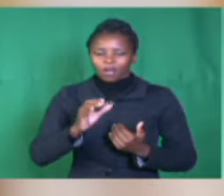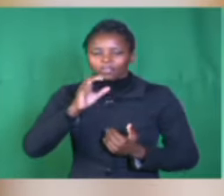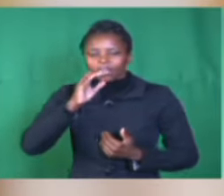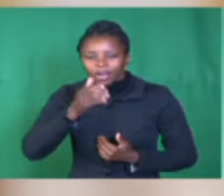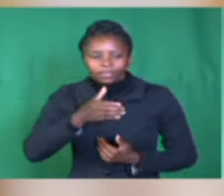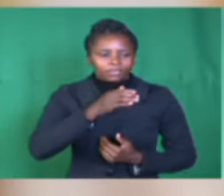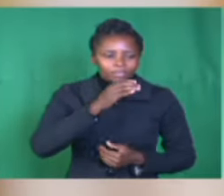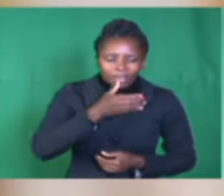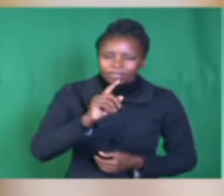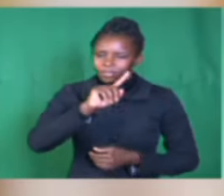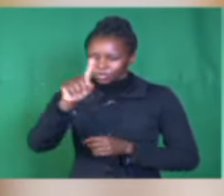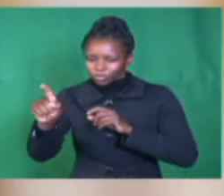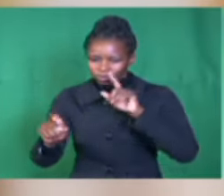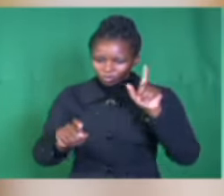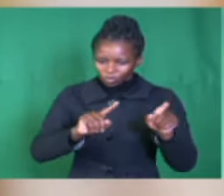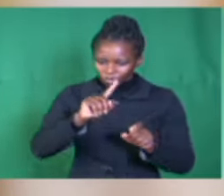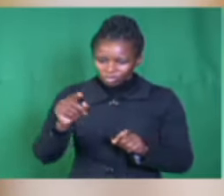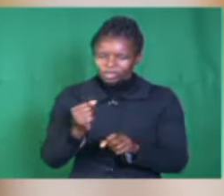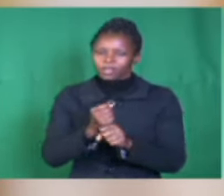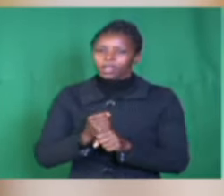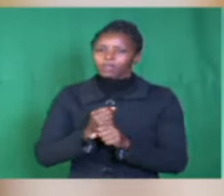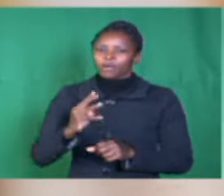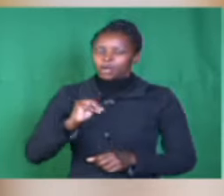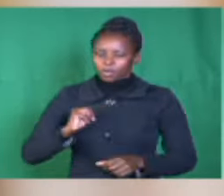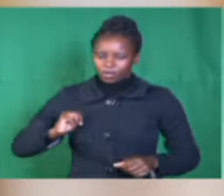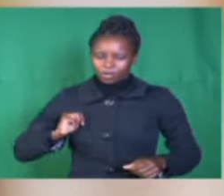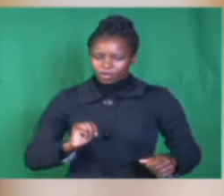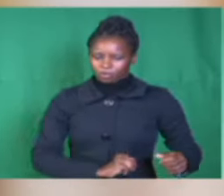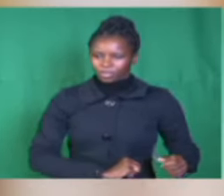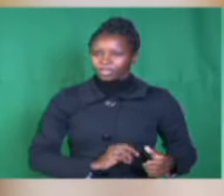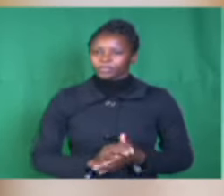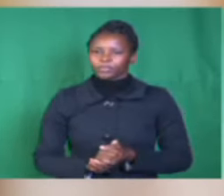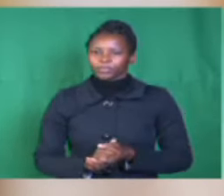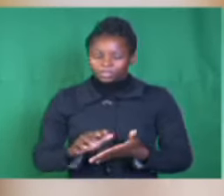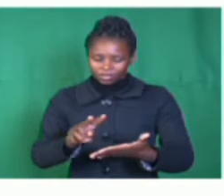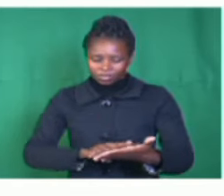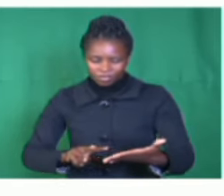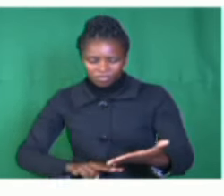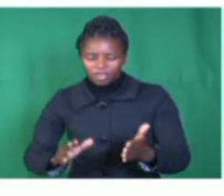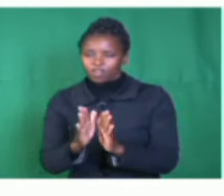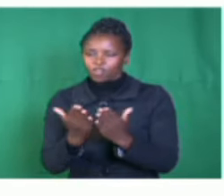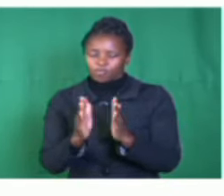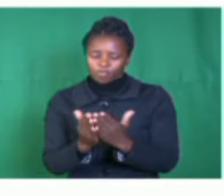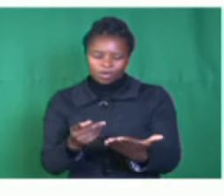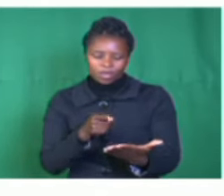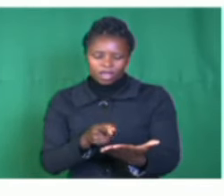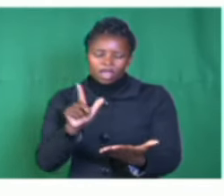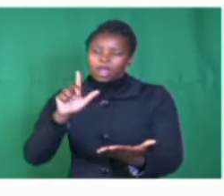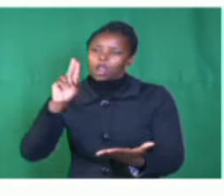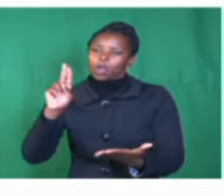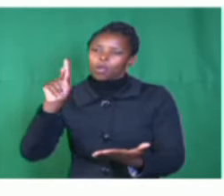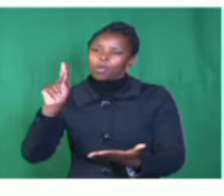the question about the Messiah. Let us read the story from the book of Luke, chapter 20,